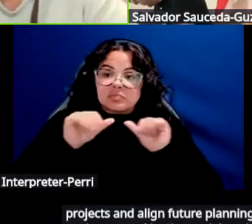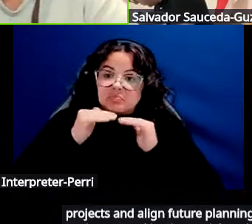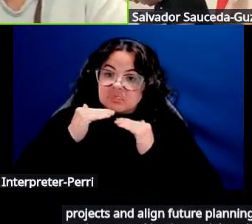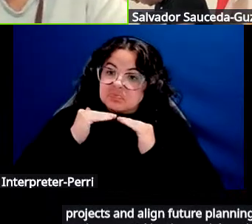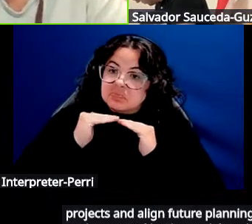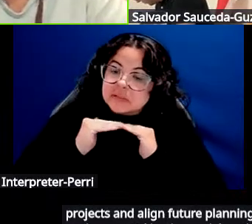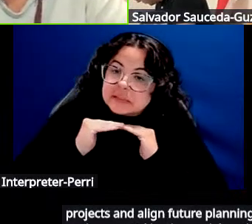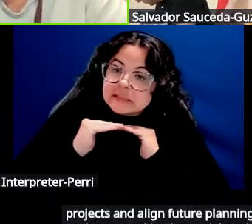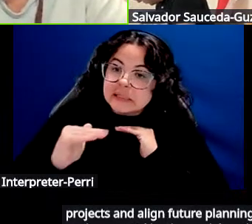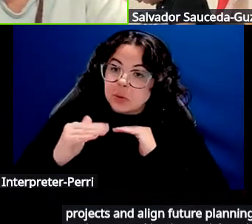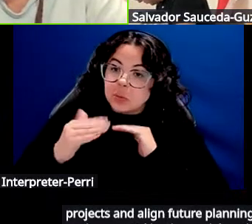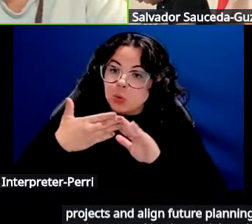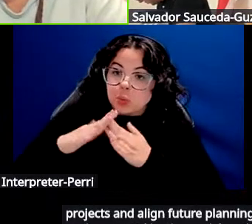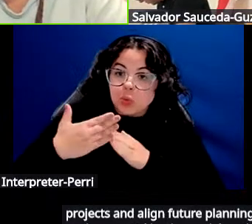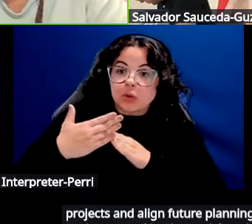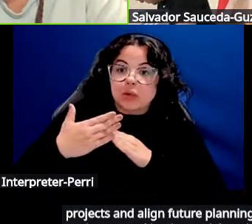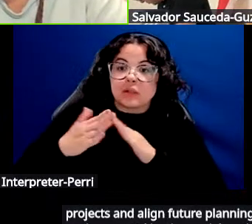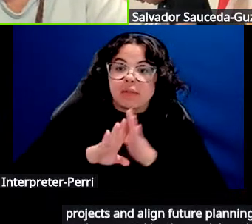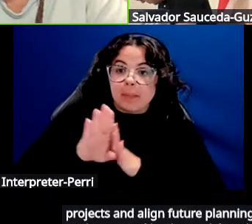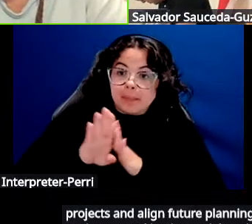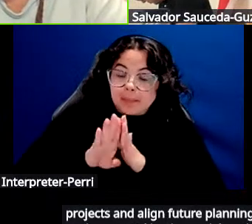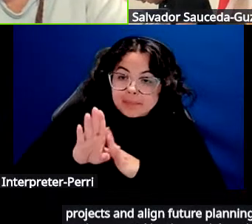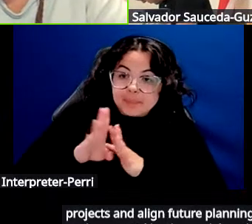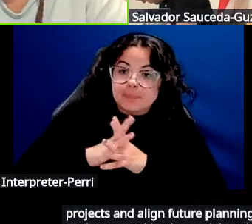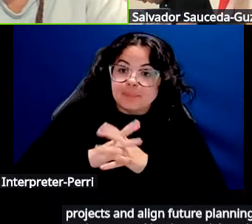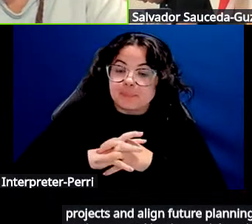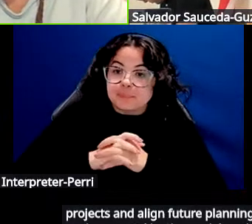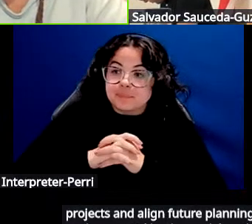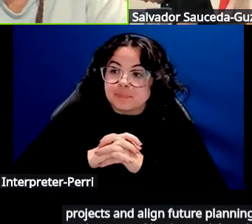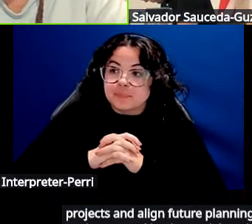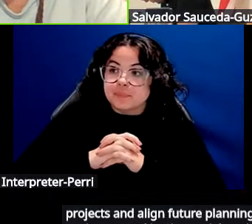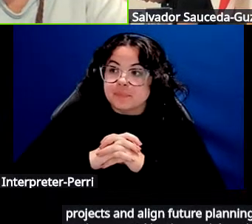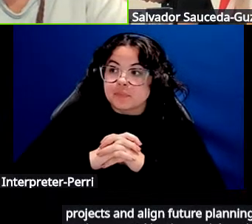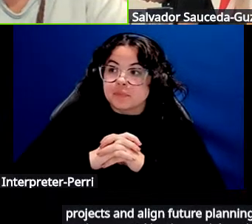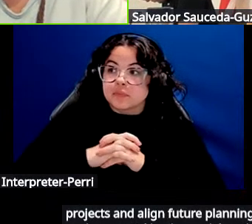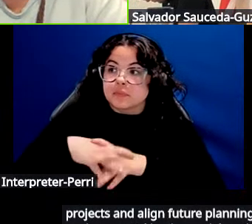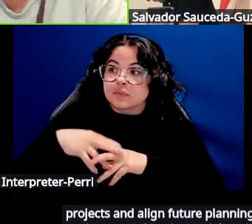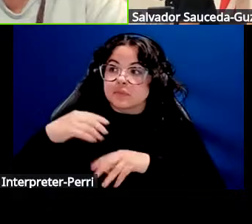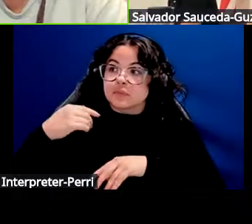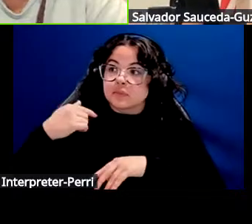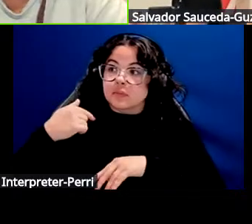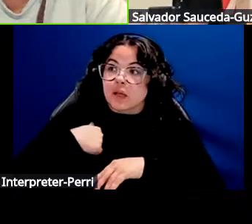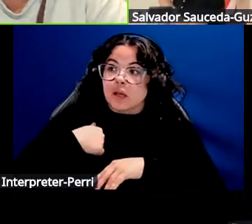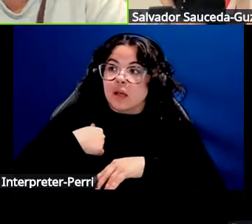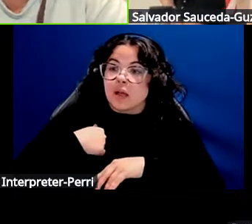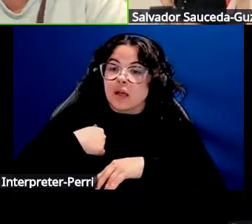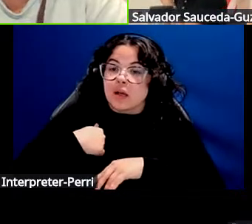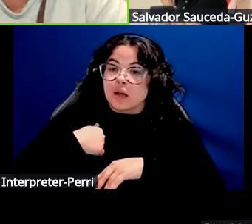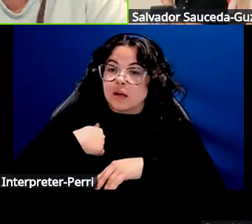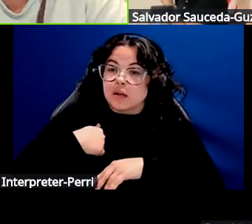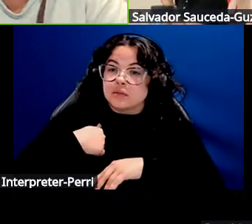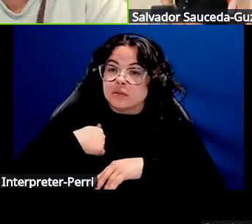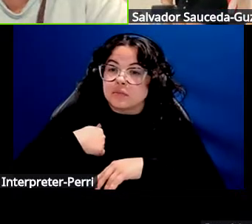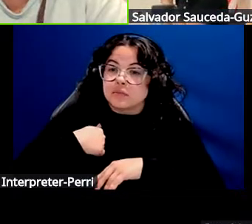development. I put this motion on the floor. I